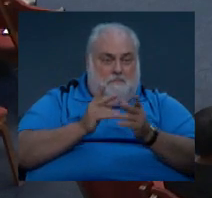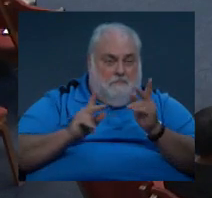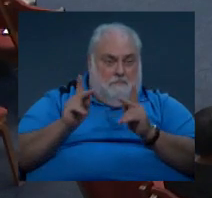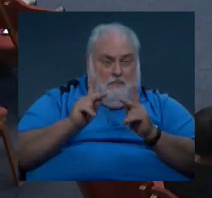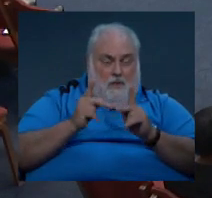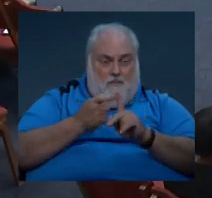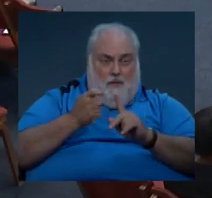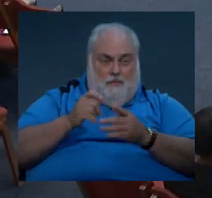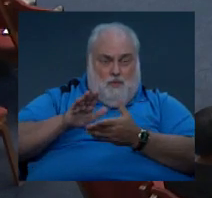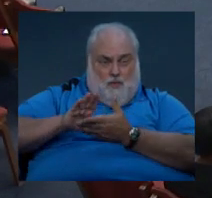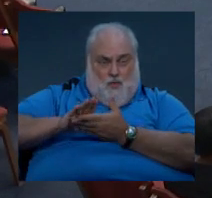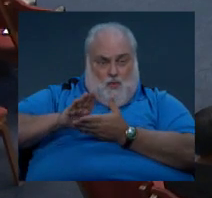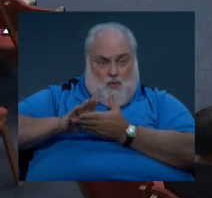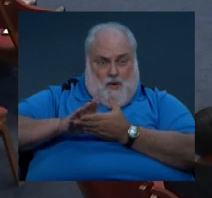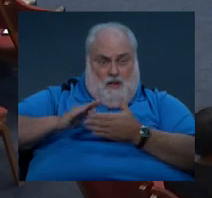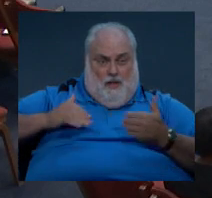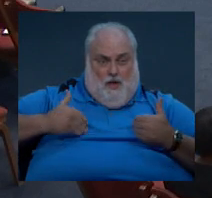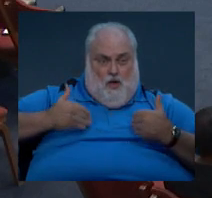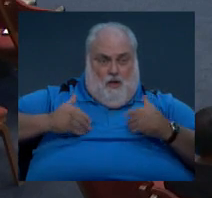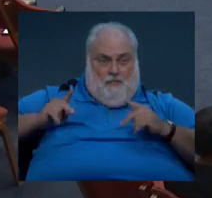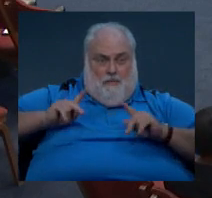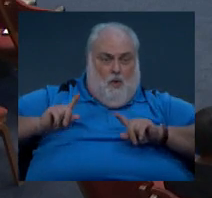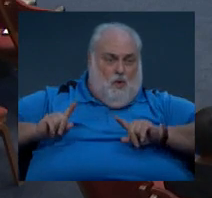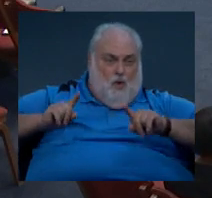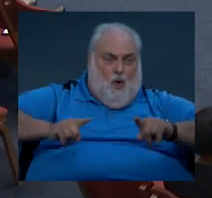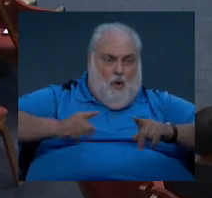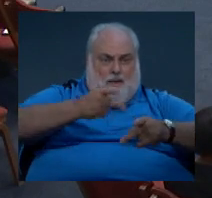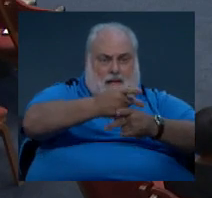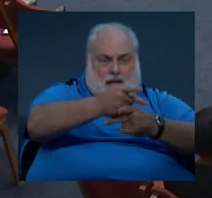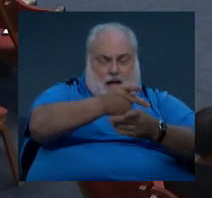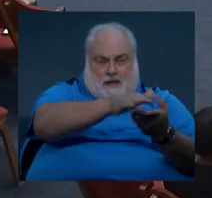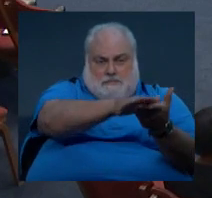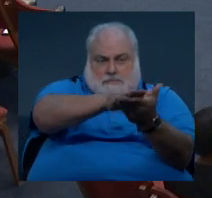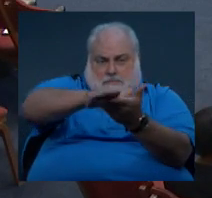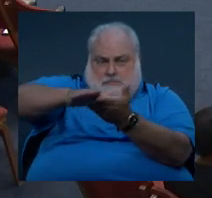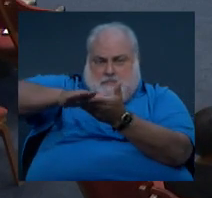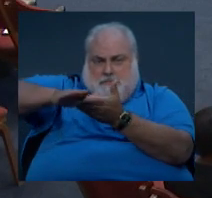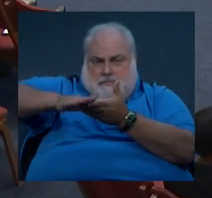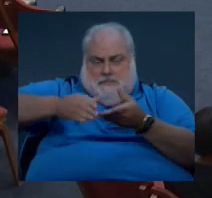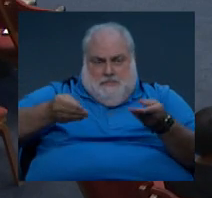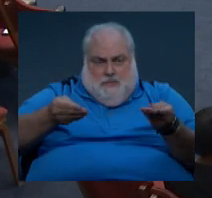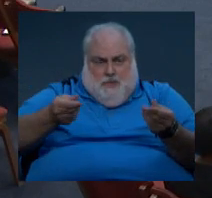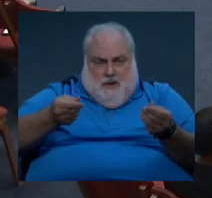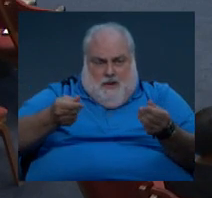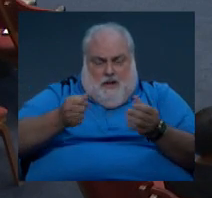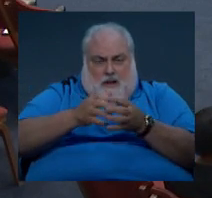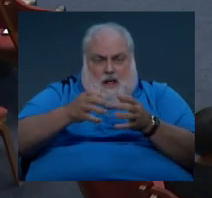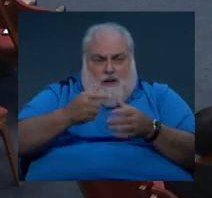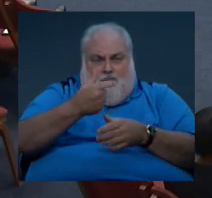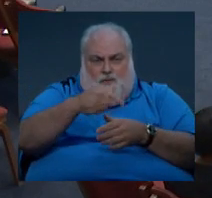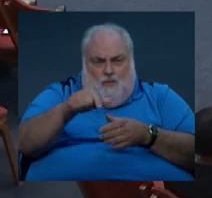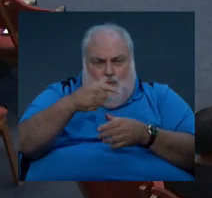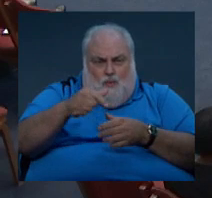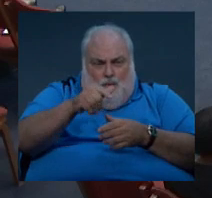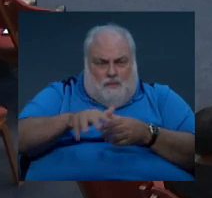our school, the youth go and maintain the grounds, and there's a lot of greenery, a lot